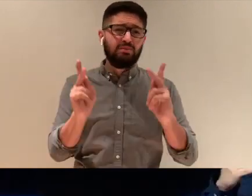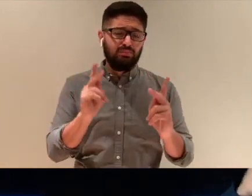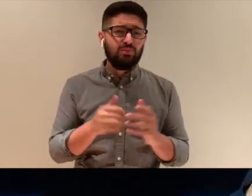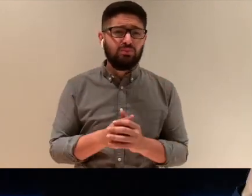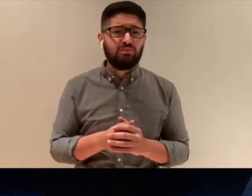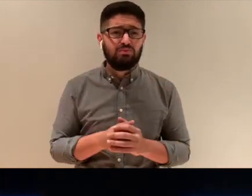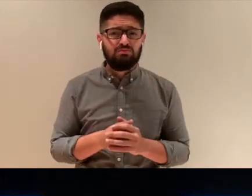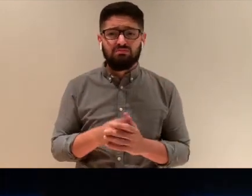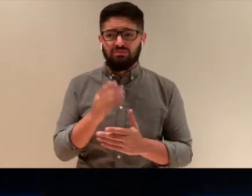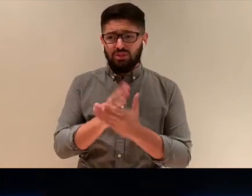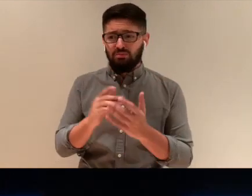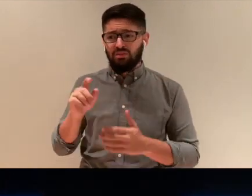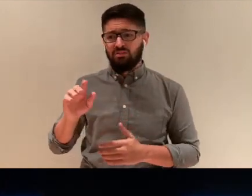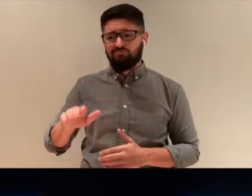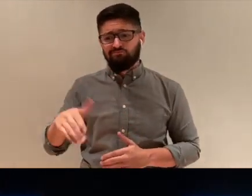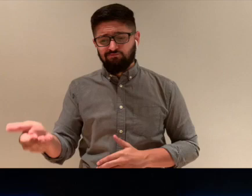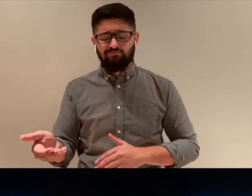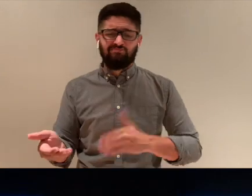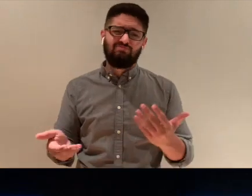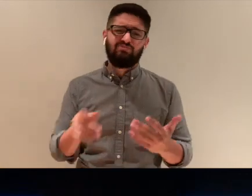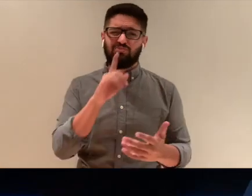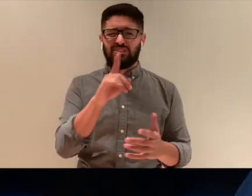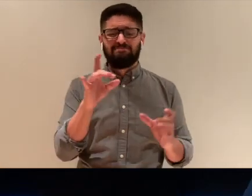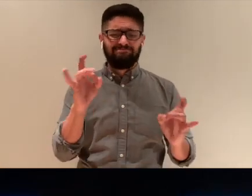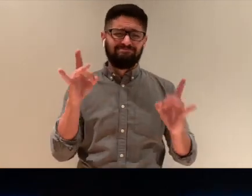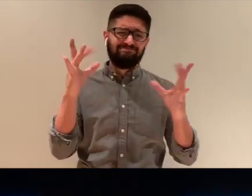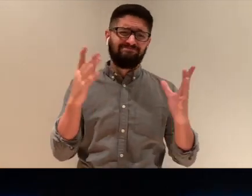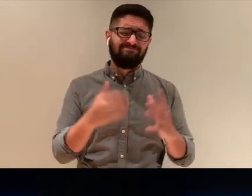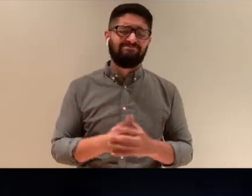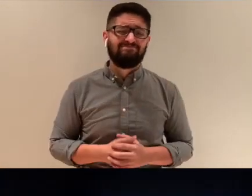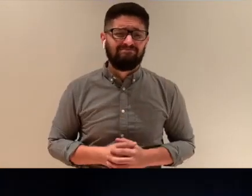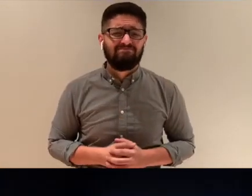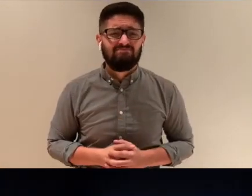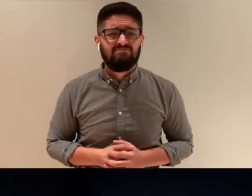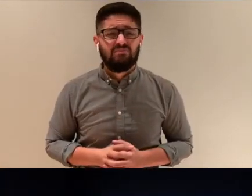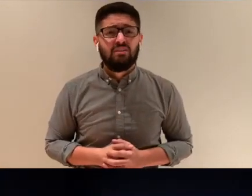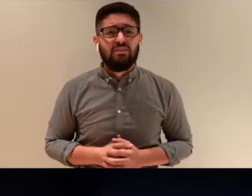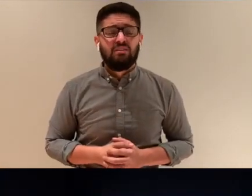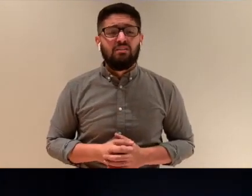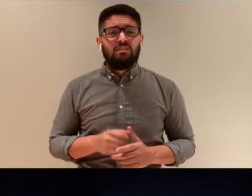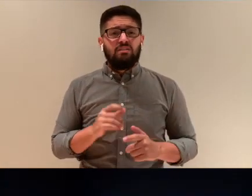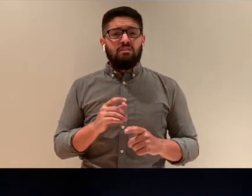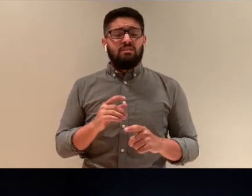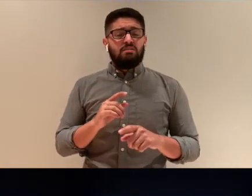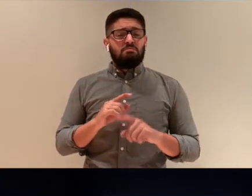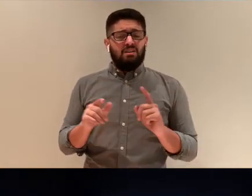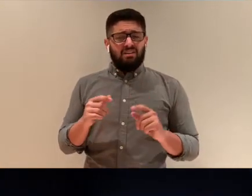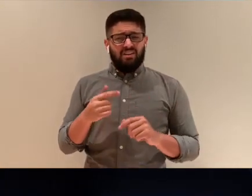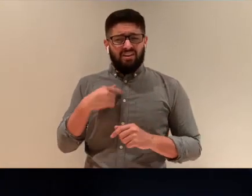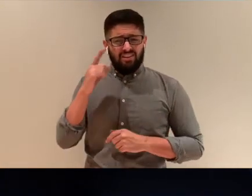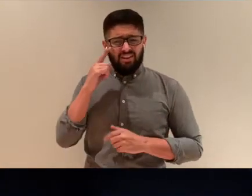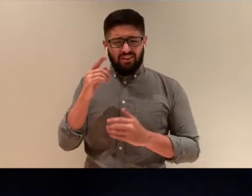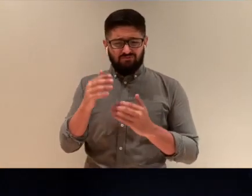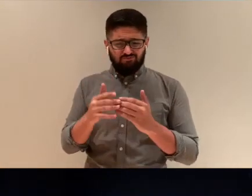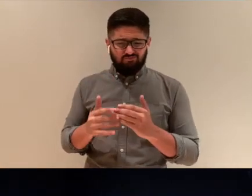people some of them have been passing away. It's just terrible. But I think